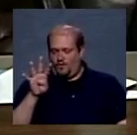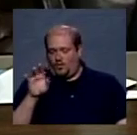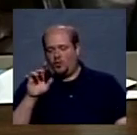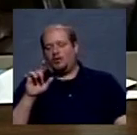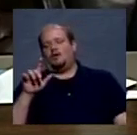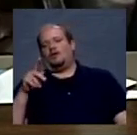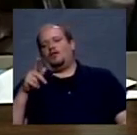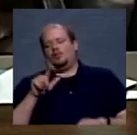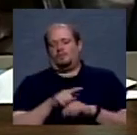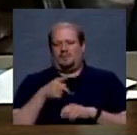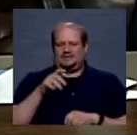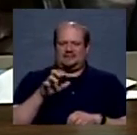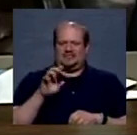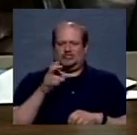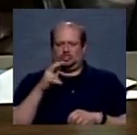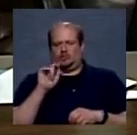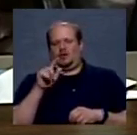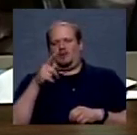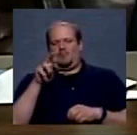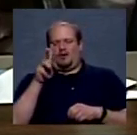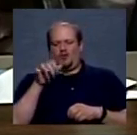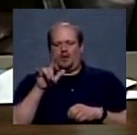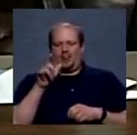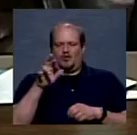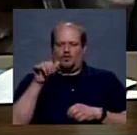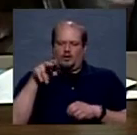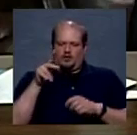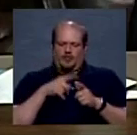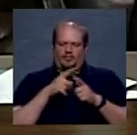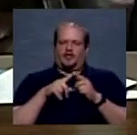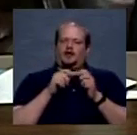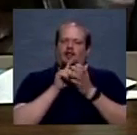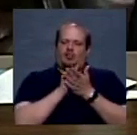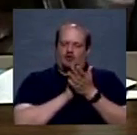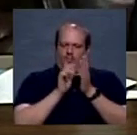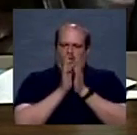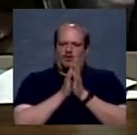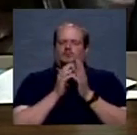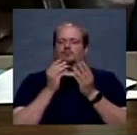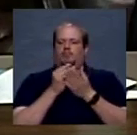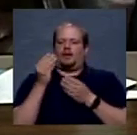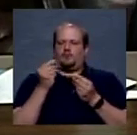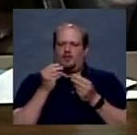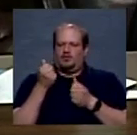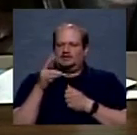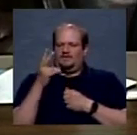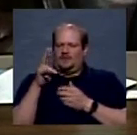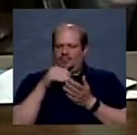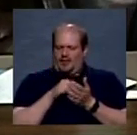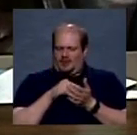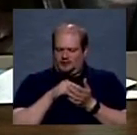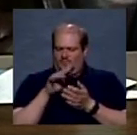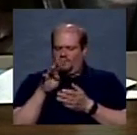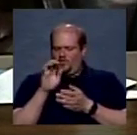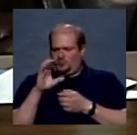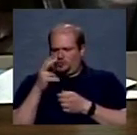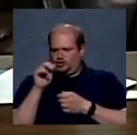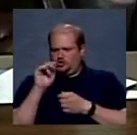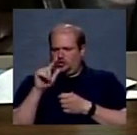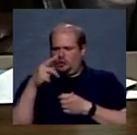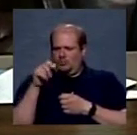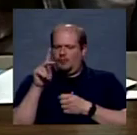at 17,400 Chenal Parkway, Little Rock, Arkansas, and an ordinance reclassifying property located at 17,400 Chenal